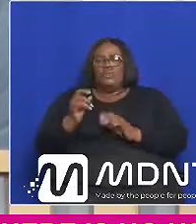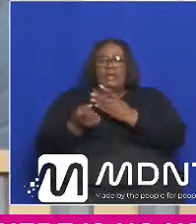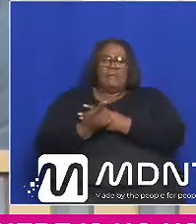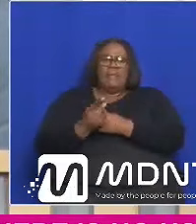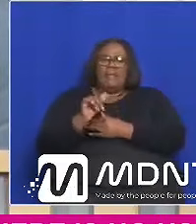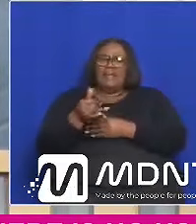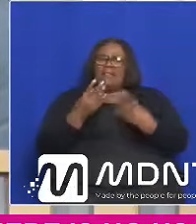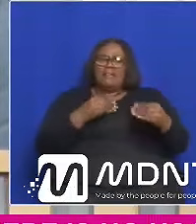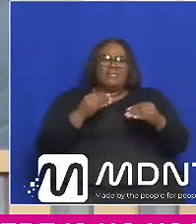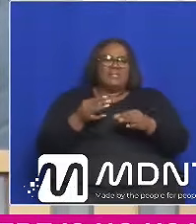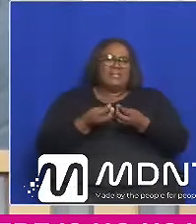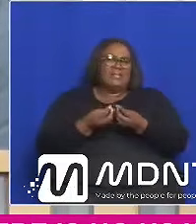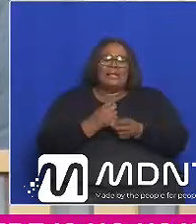never